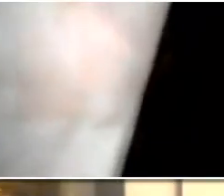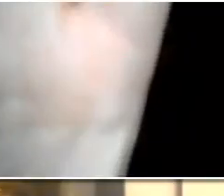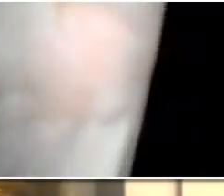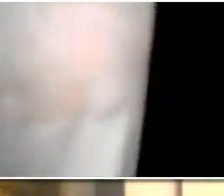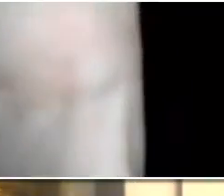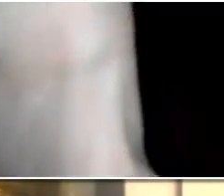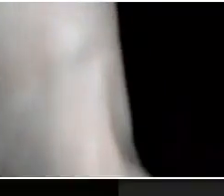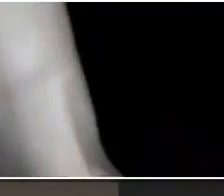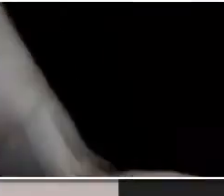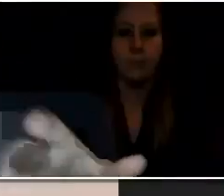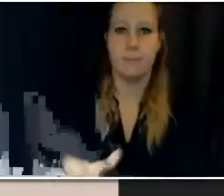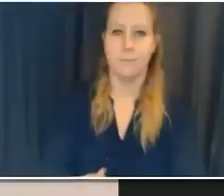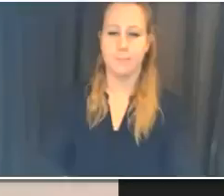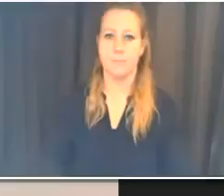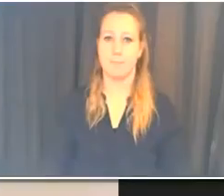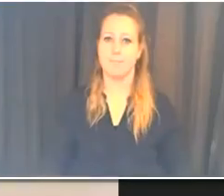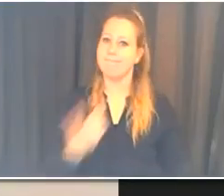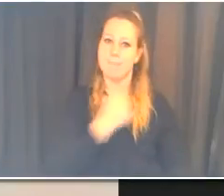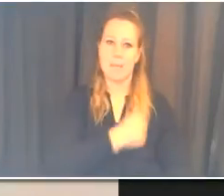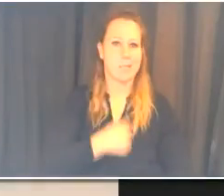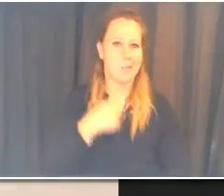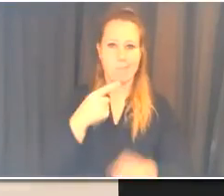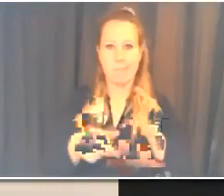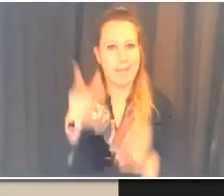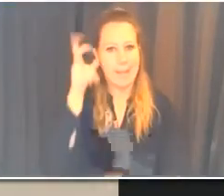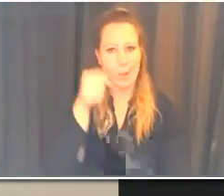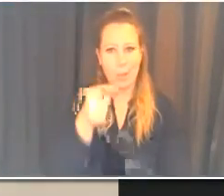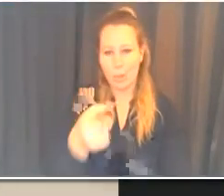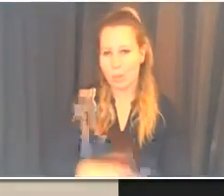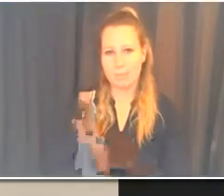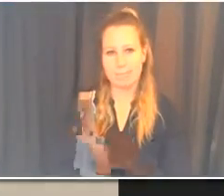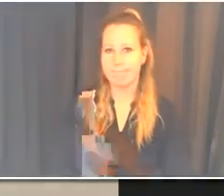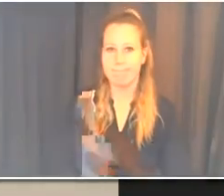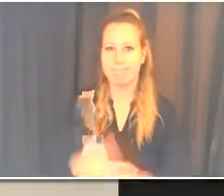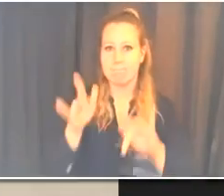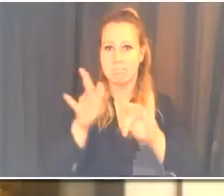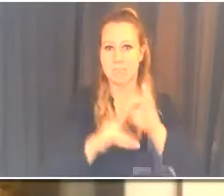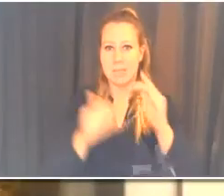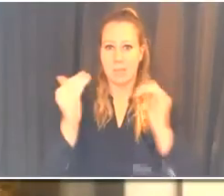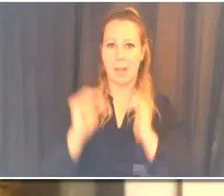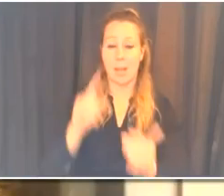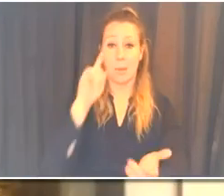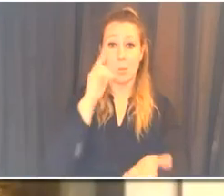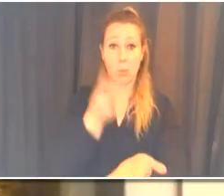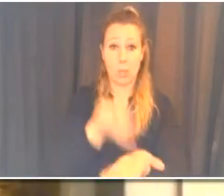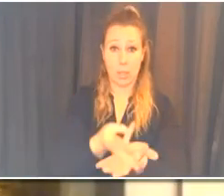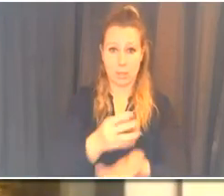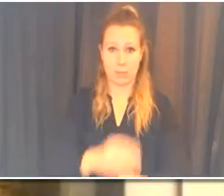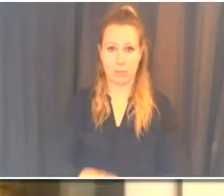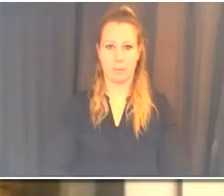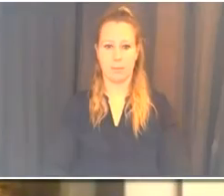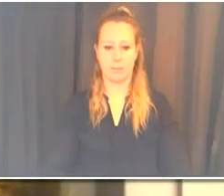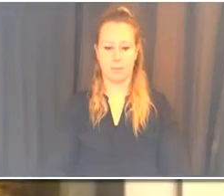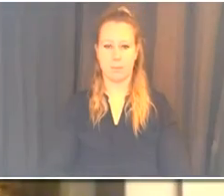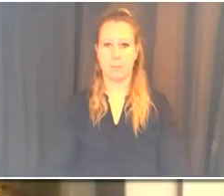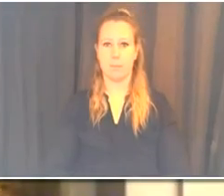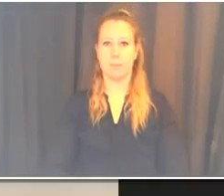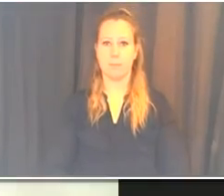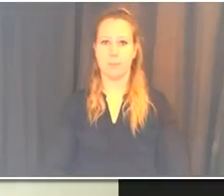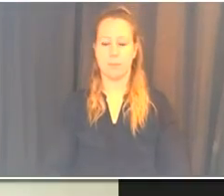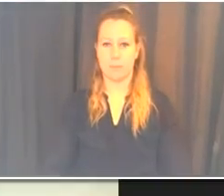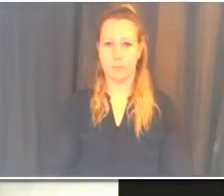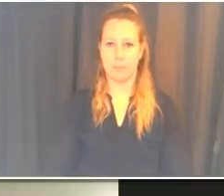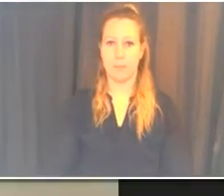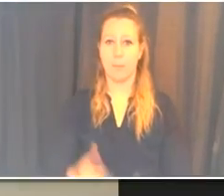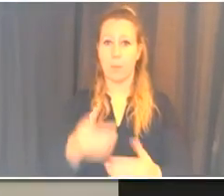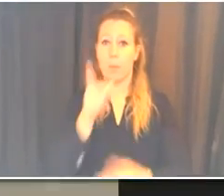Jarvis hi I am here can you hear me yes we can hear you hi hi everyone